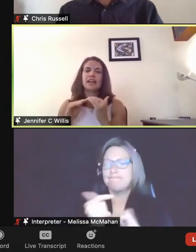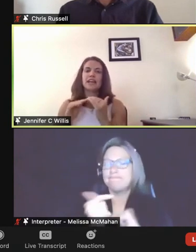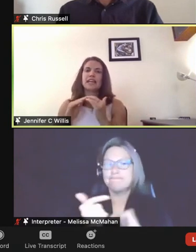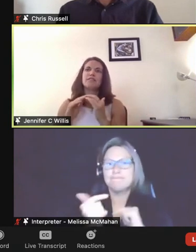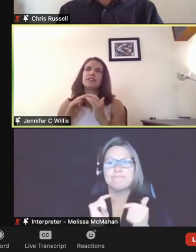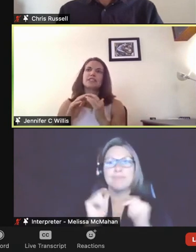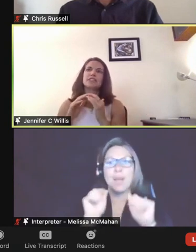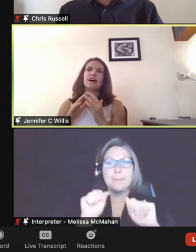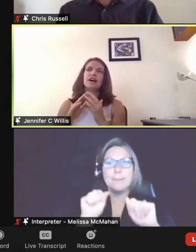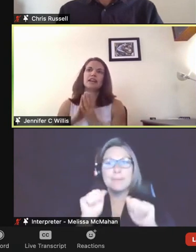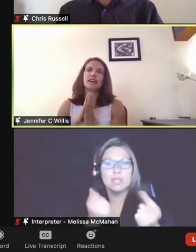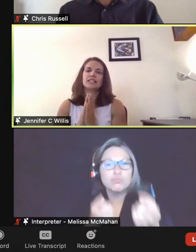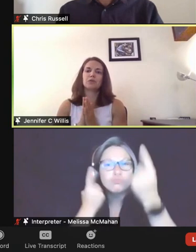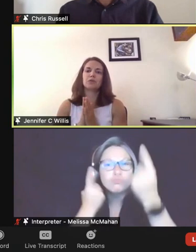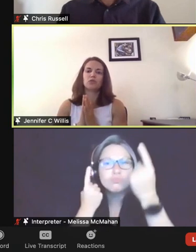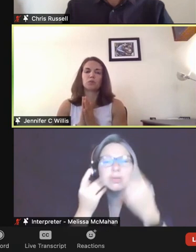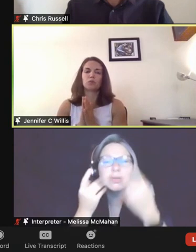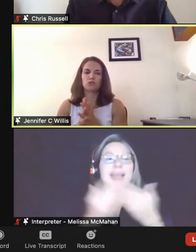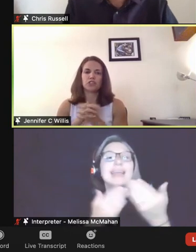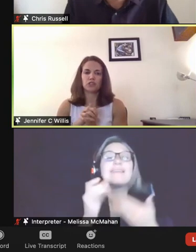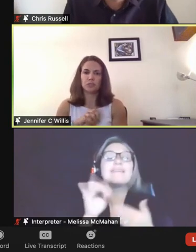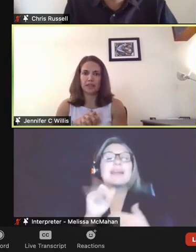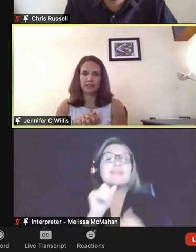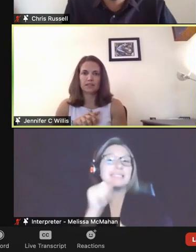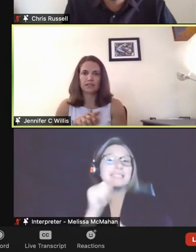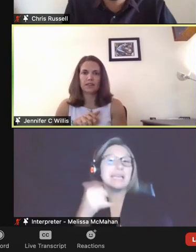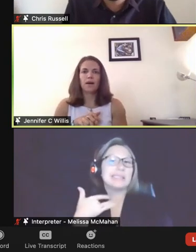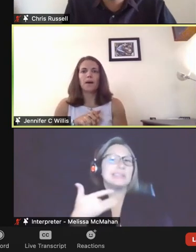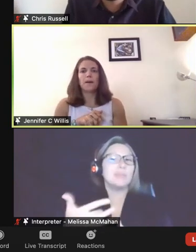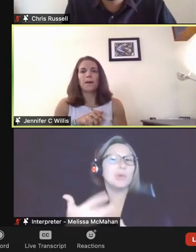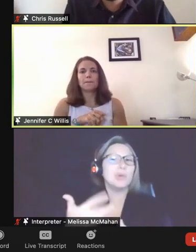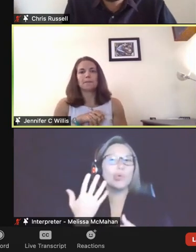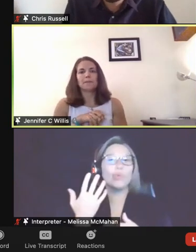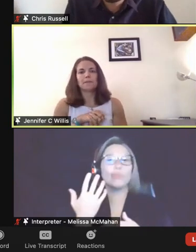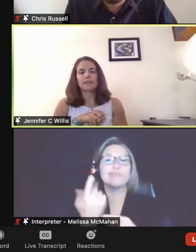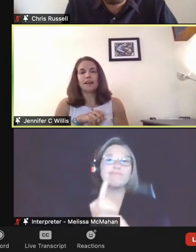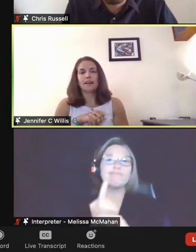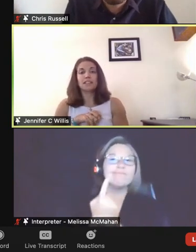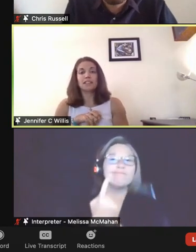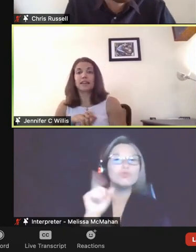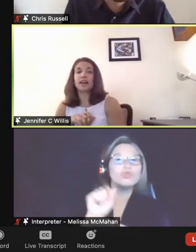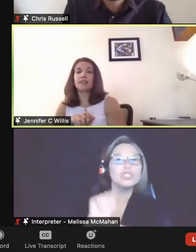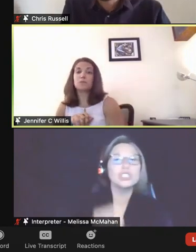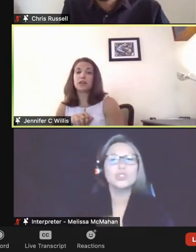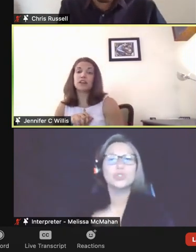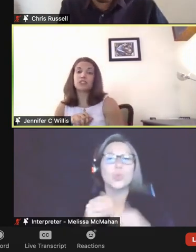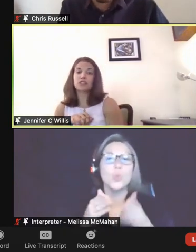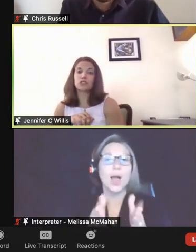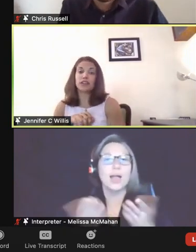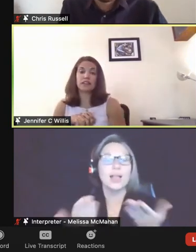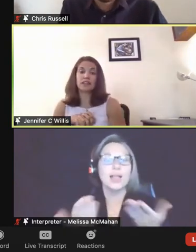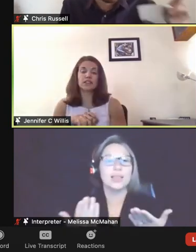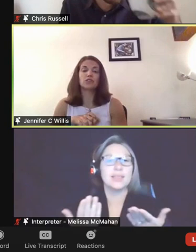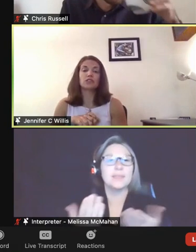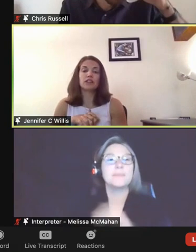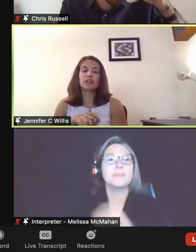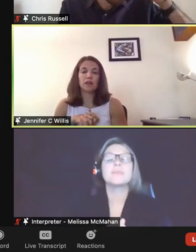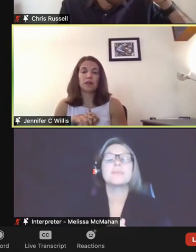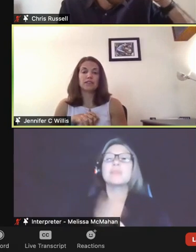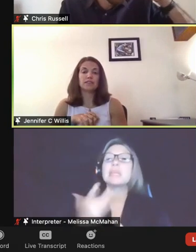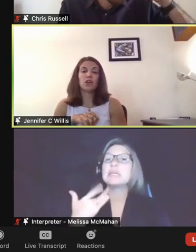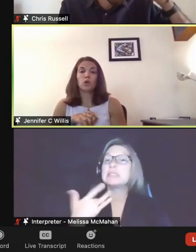each other, even if it's not in a typical formal traditional means. And they typically have specialized training and